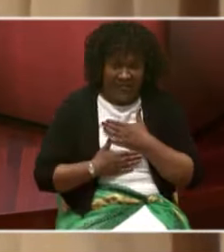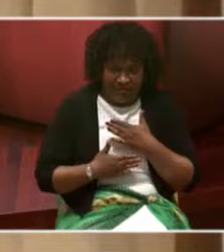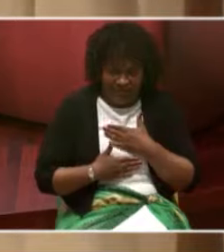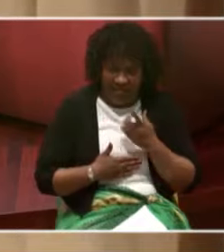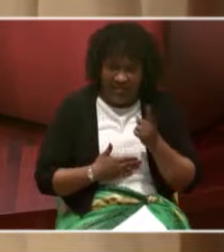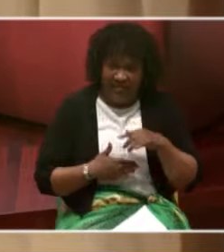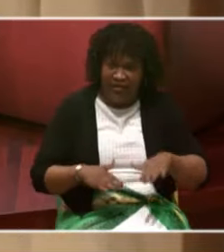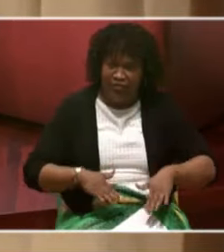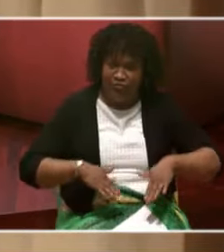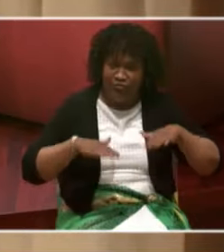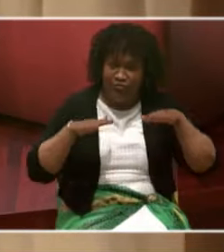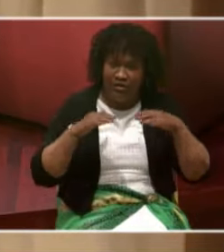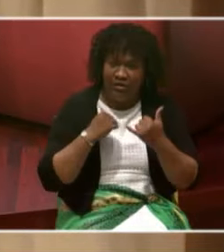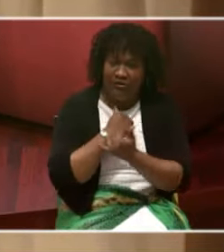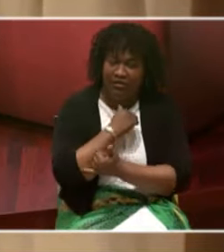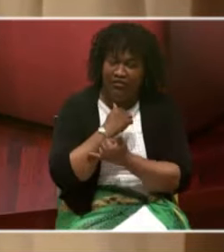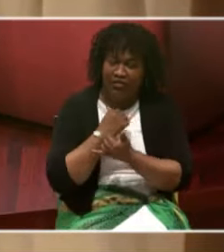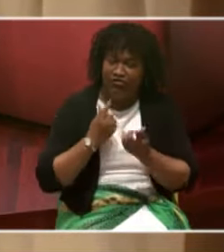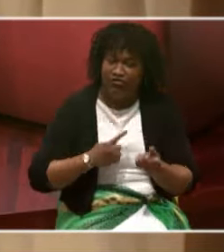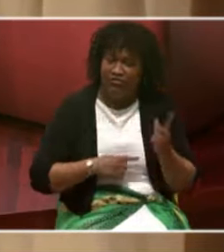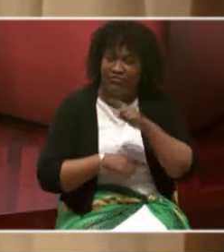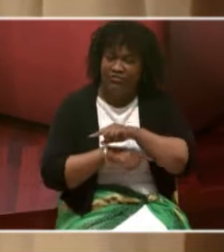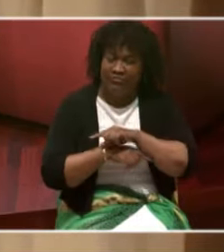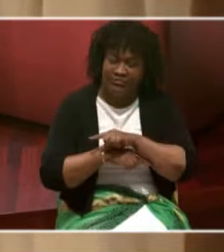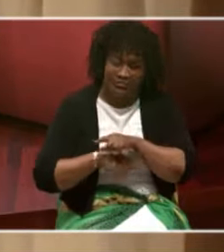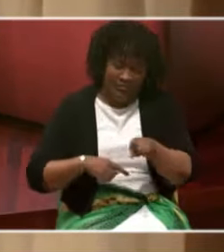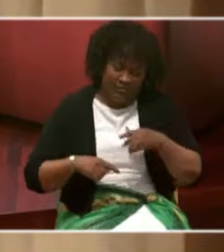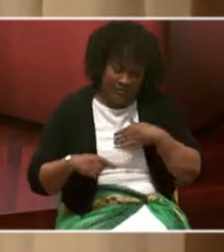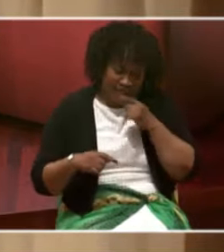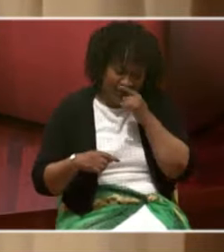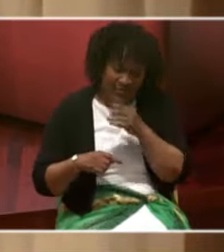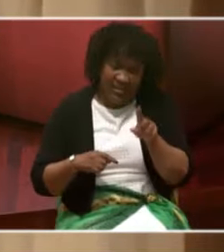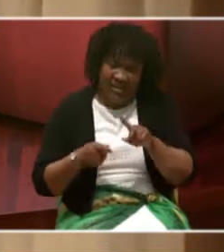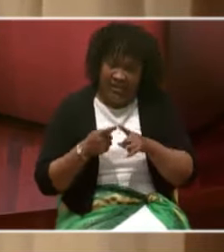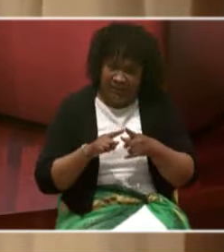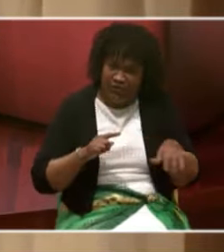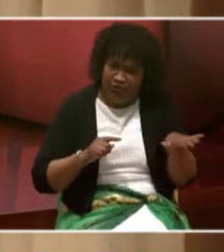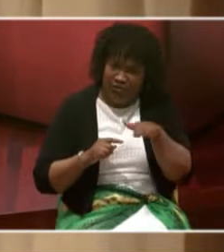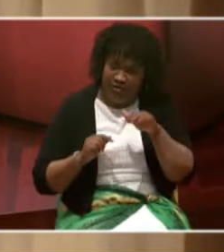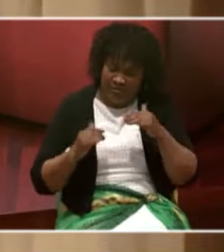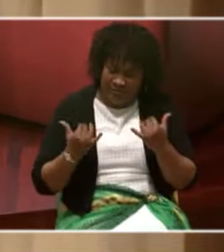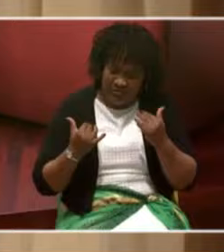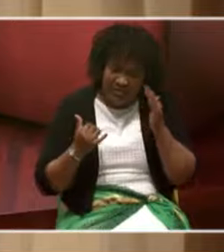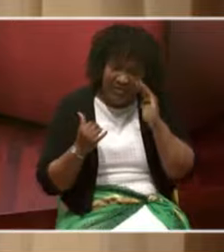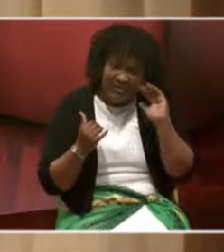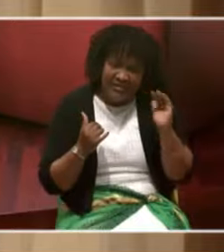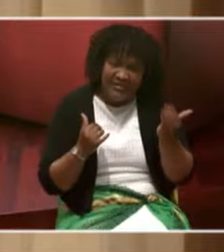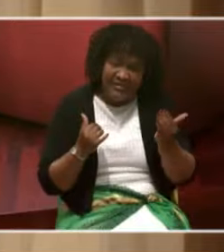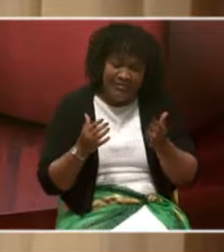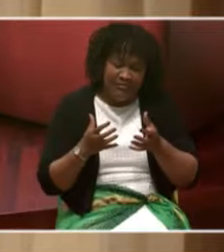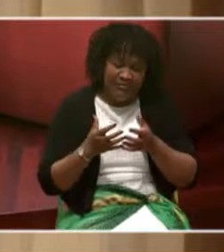a photograph of a water fountain taken in a courthouse in Albany, Georgia,